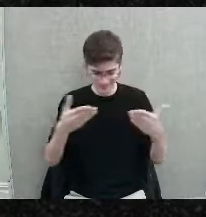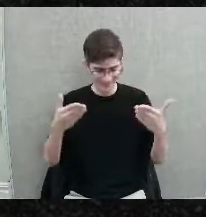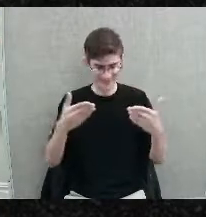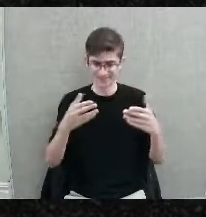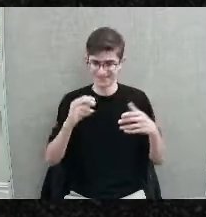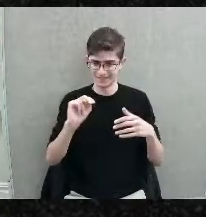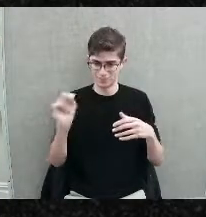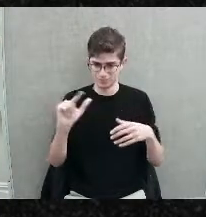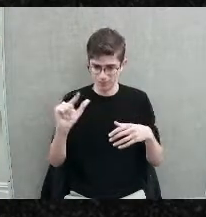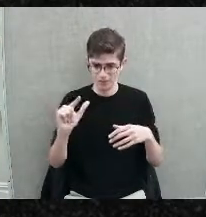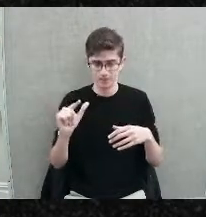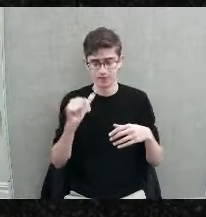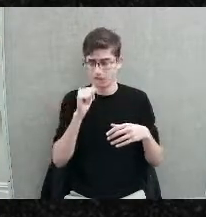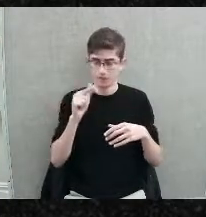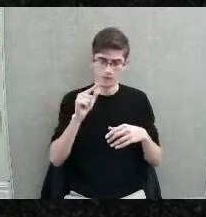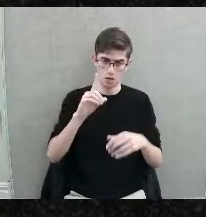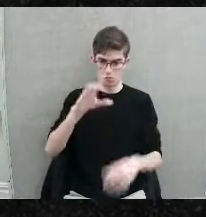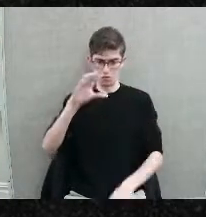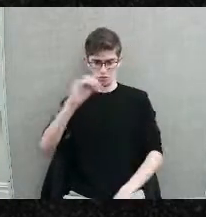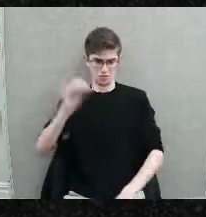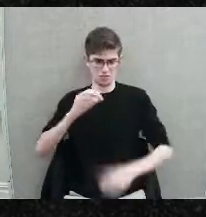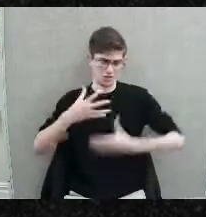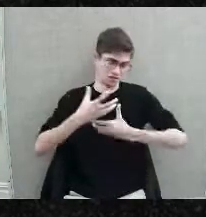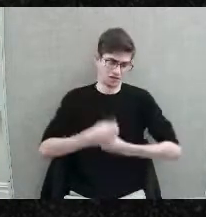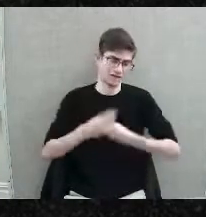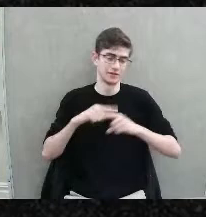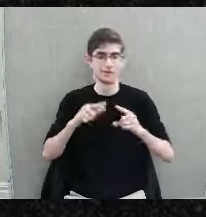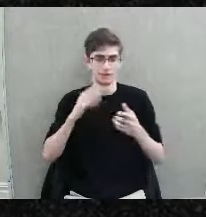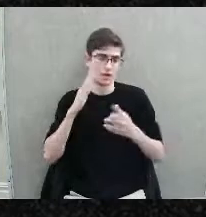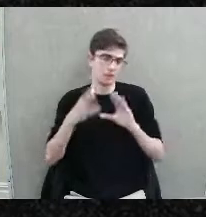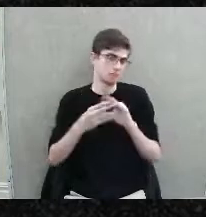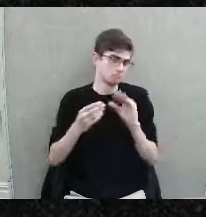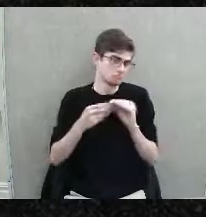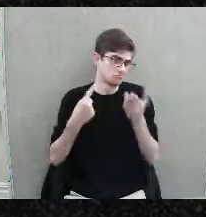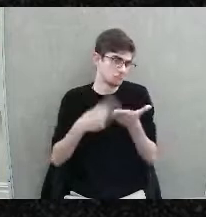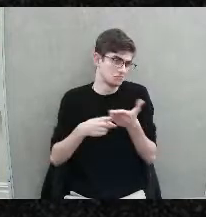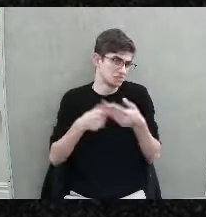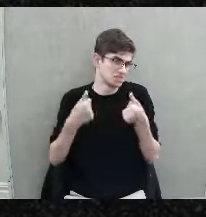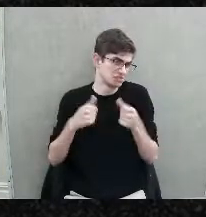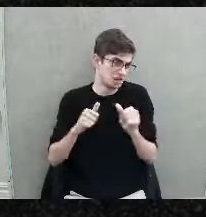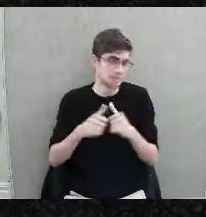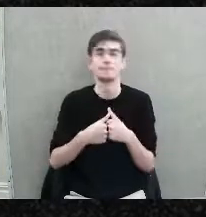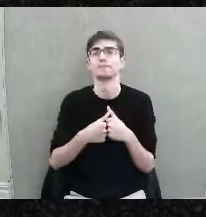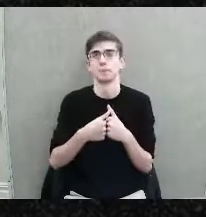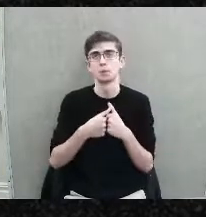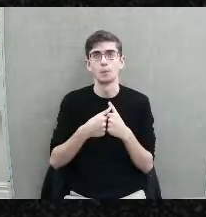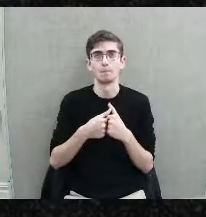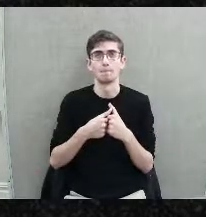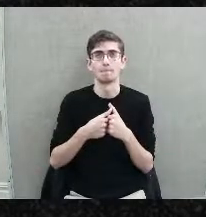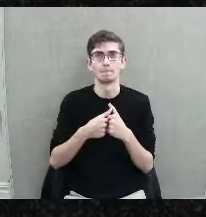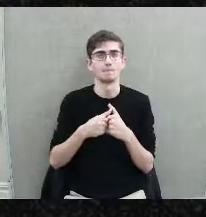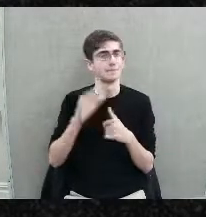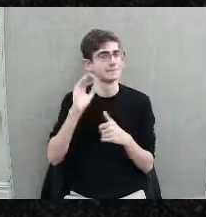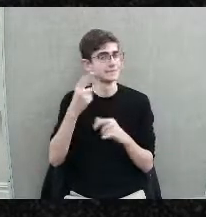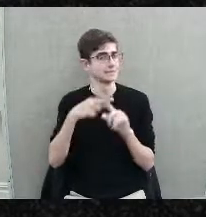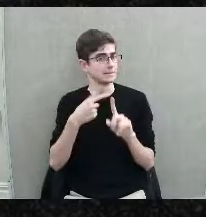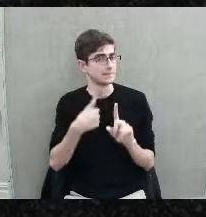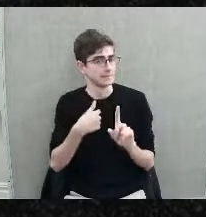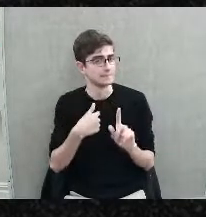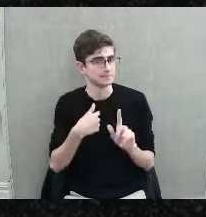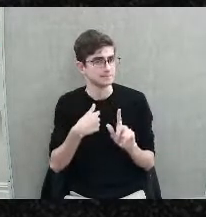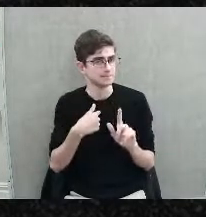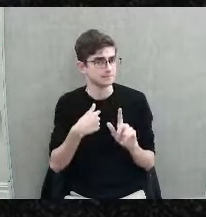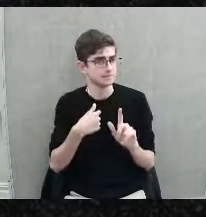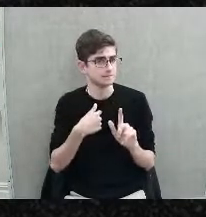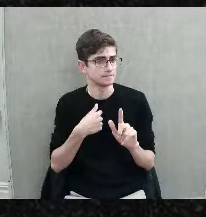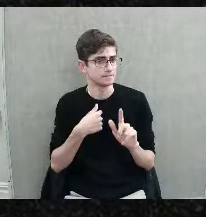really deeply committed to this argument I'm about to make. But it does seem to me like the shift, what